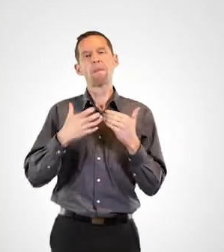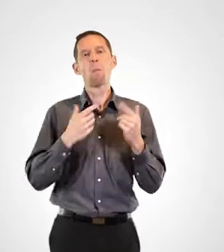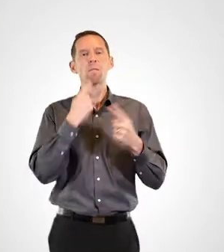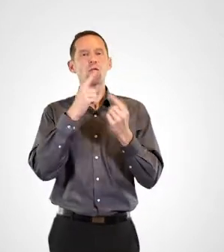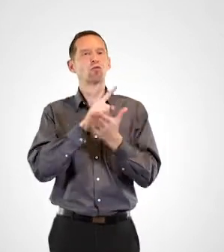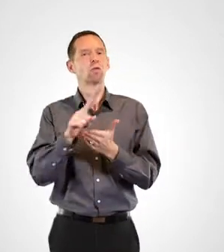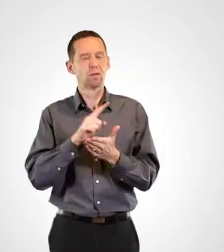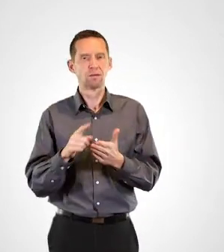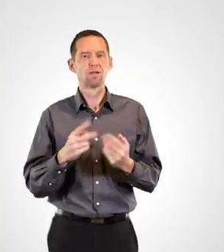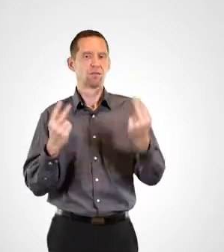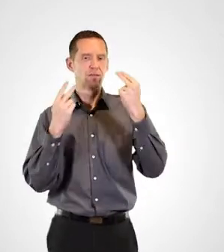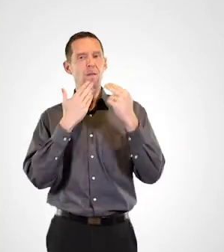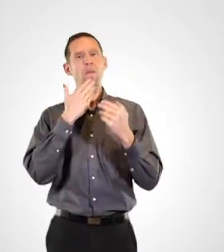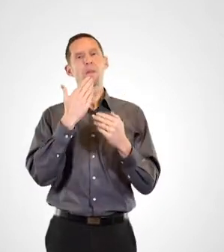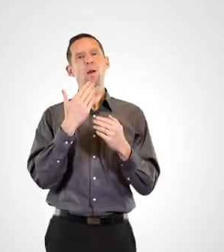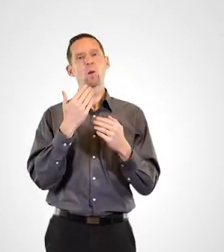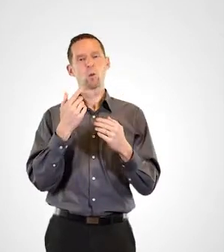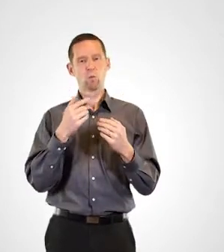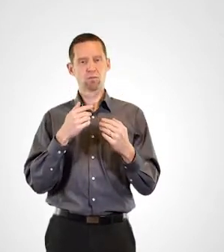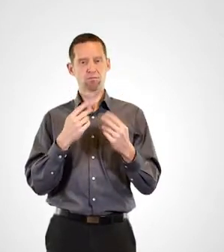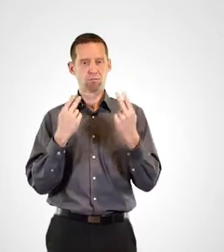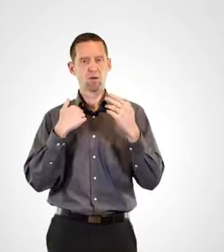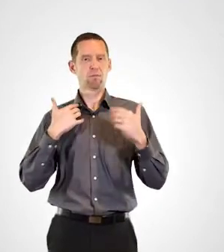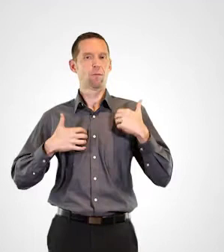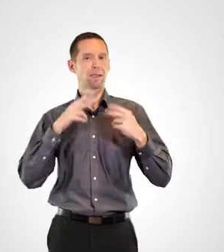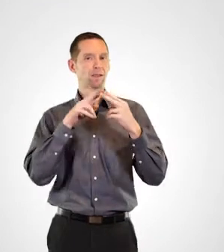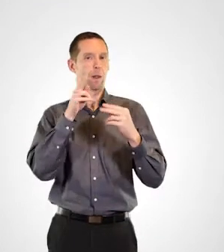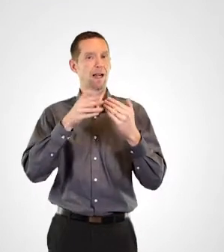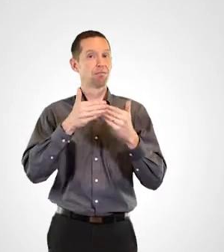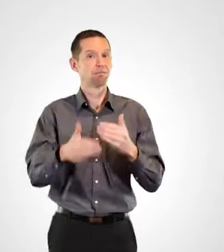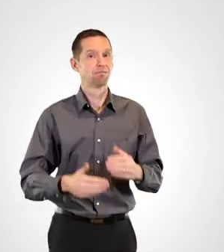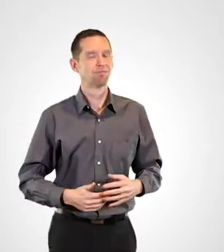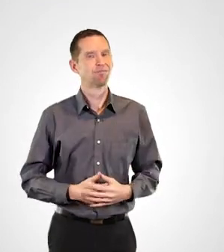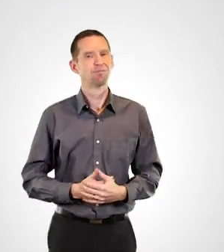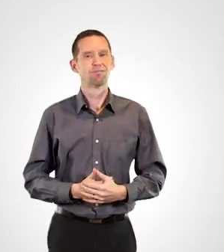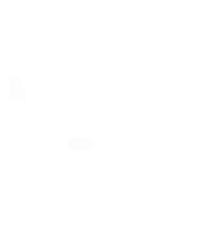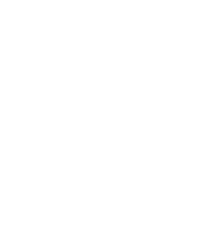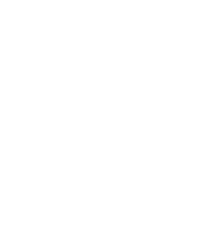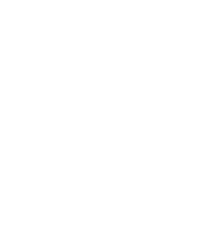Stay tuned, and thank you for joining us in the lecture, and I look forward to seeing you again soon.